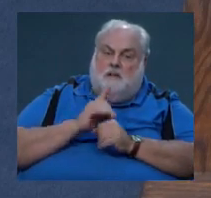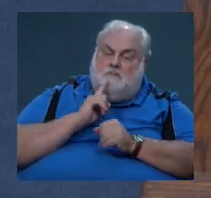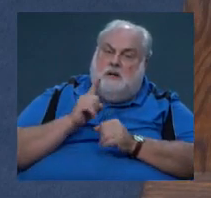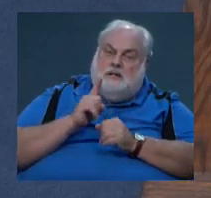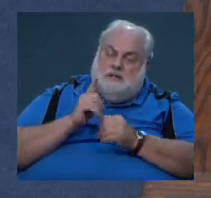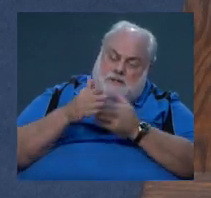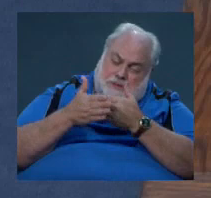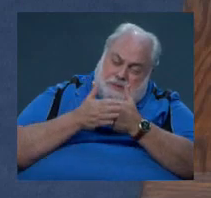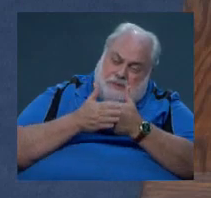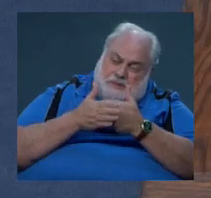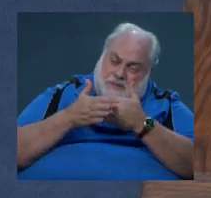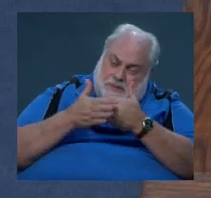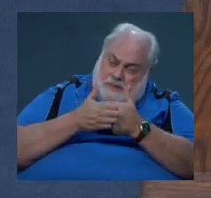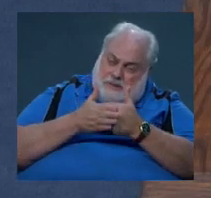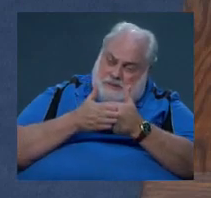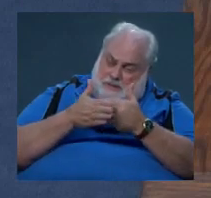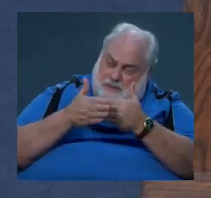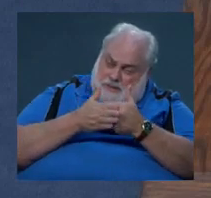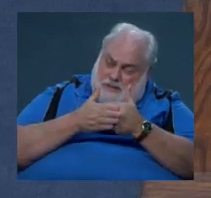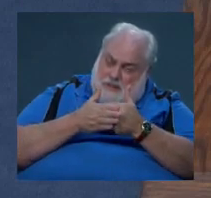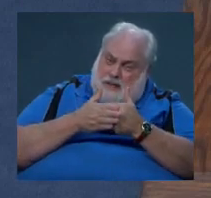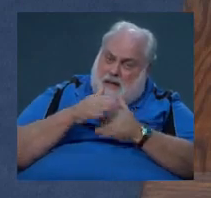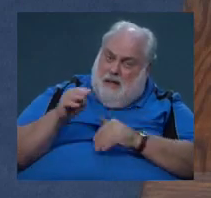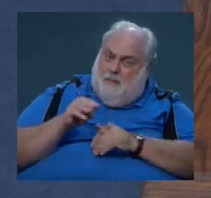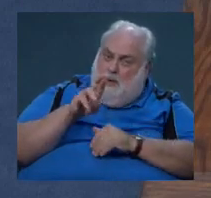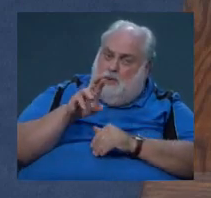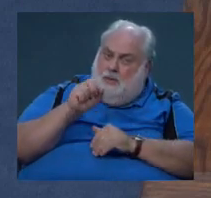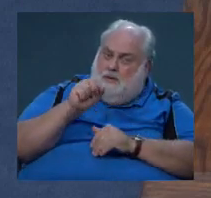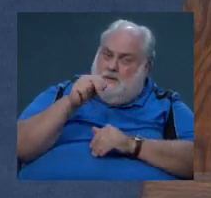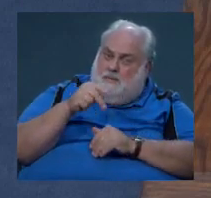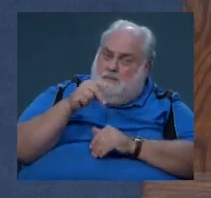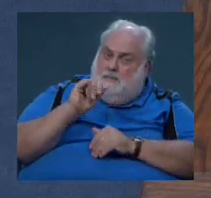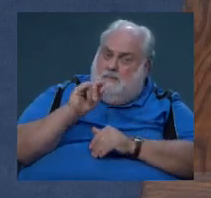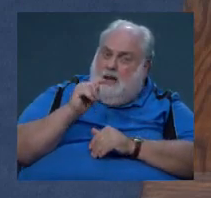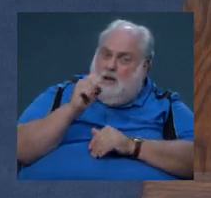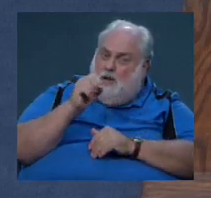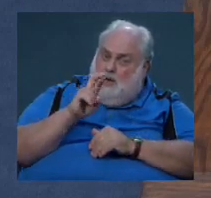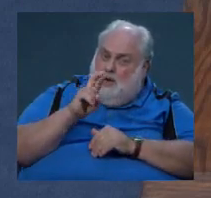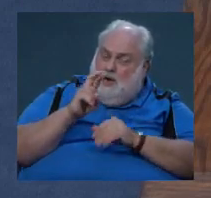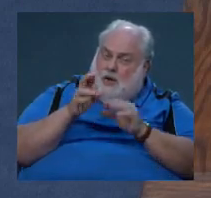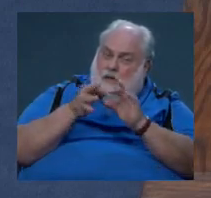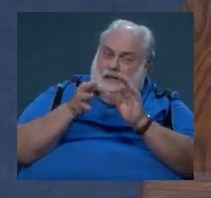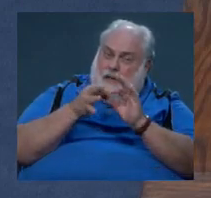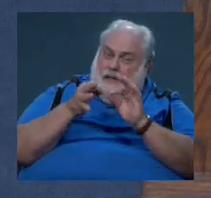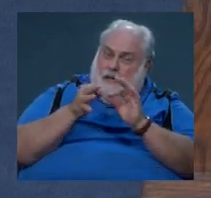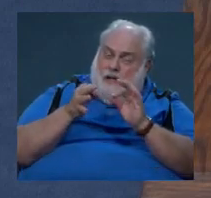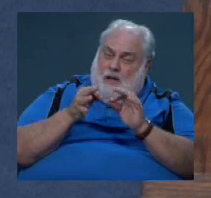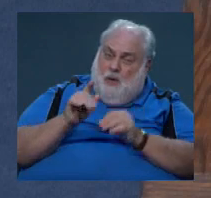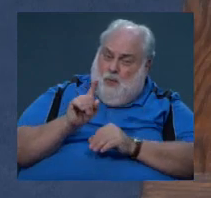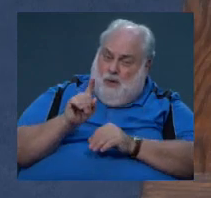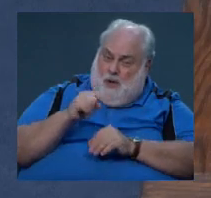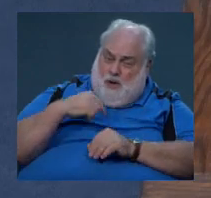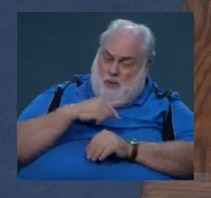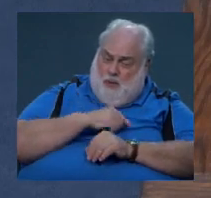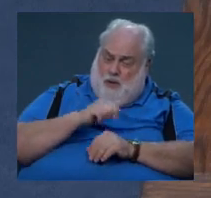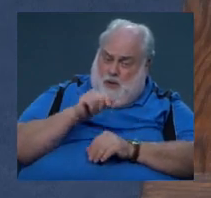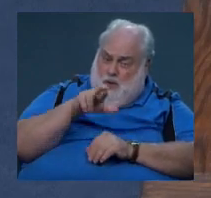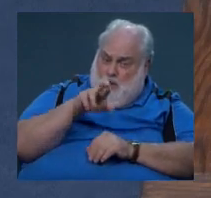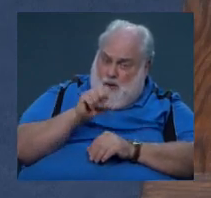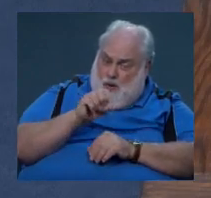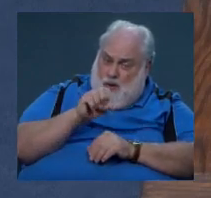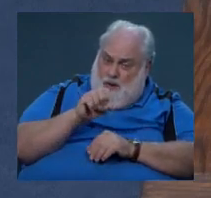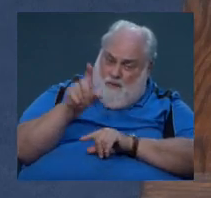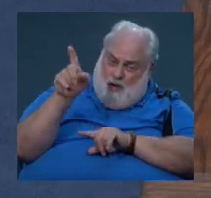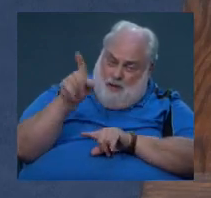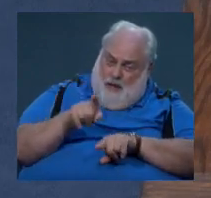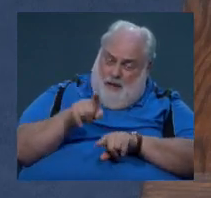top of us. And as Mr. Spiker was stating, right where we're at, if you just took the time and came